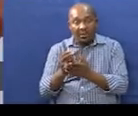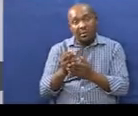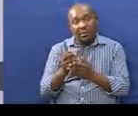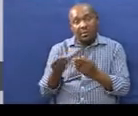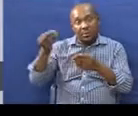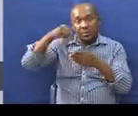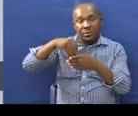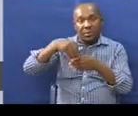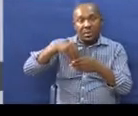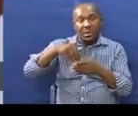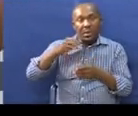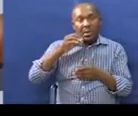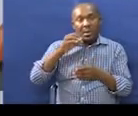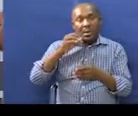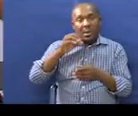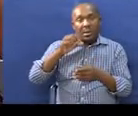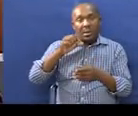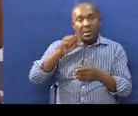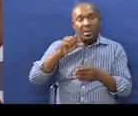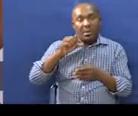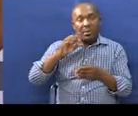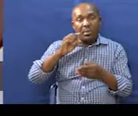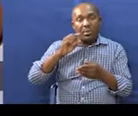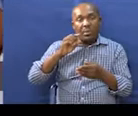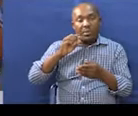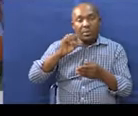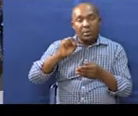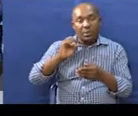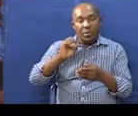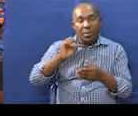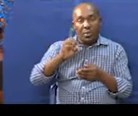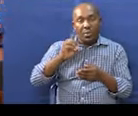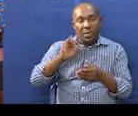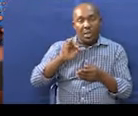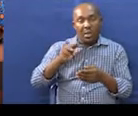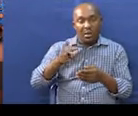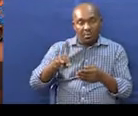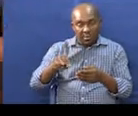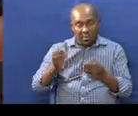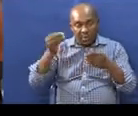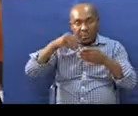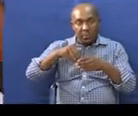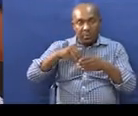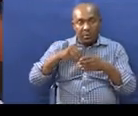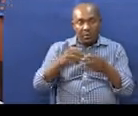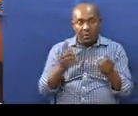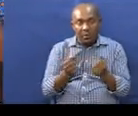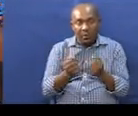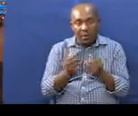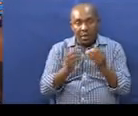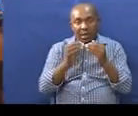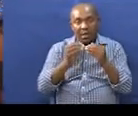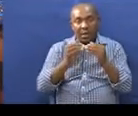This is non-reducing sugar. The first procedure is to convert, because there is no direct test